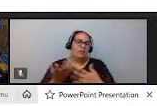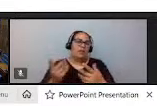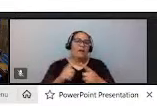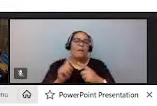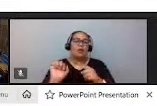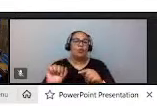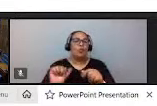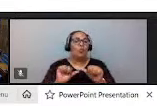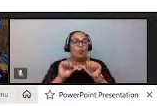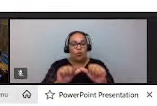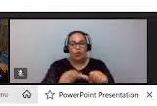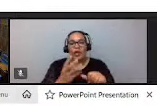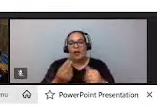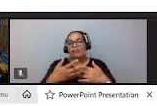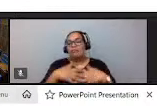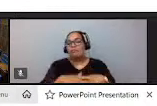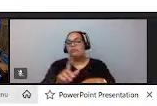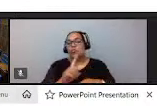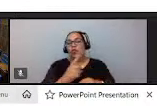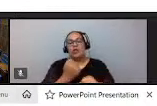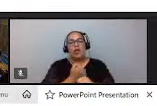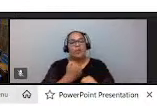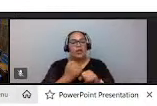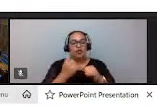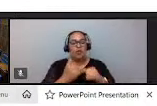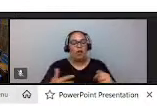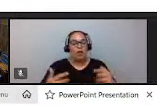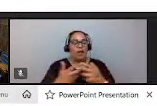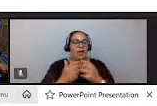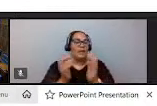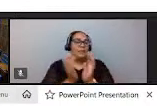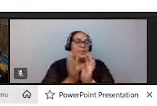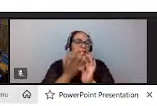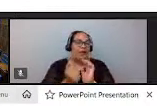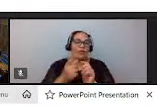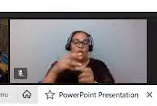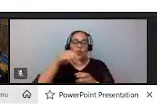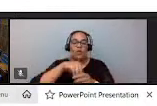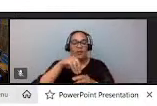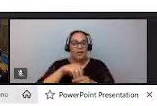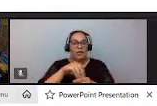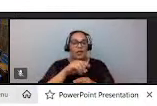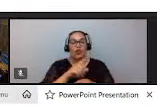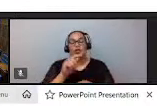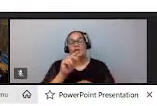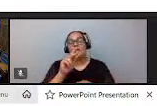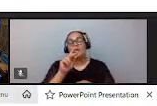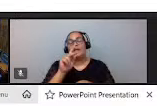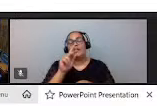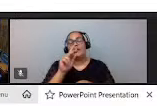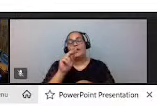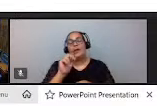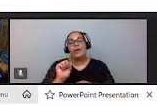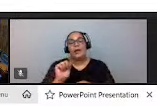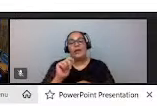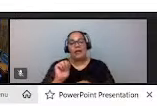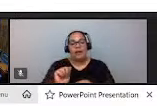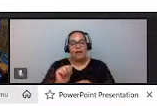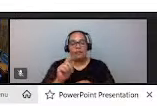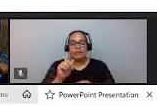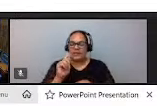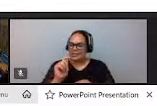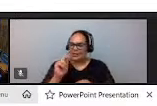continues to be integrated operations alignment meeting these are internal to tnpa across all our